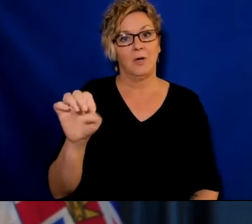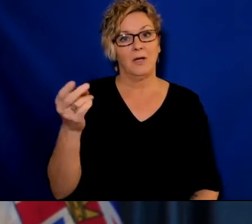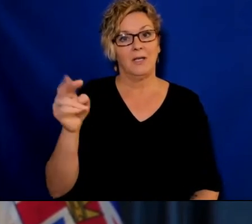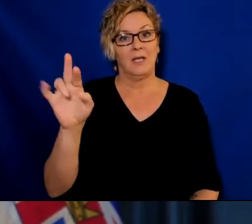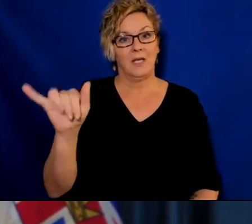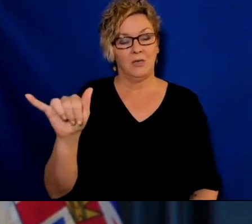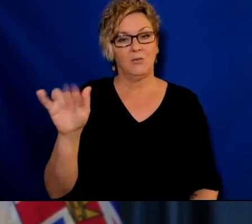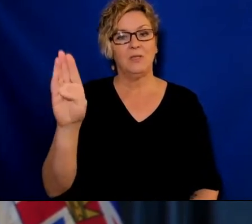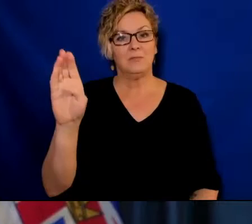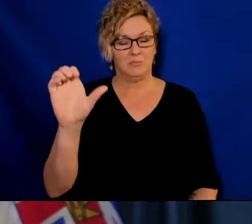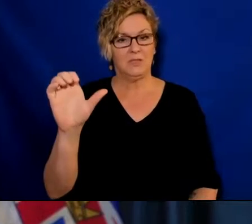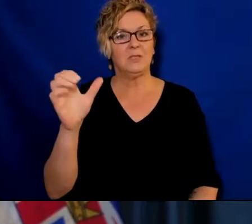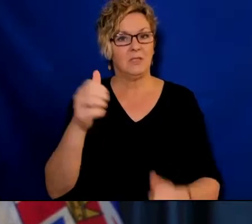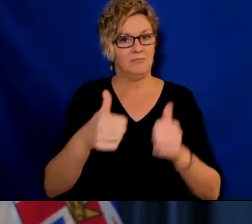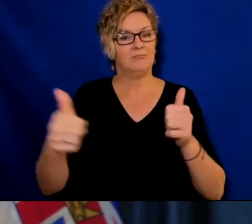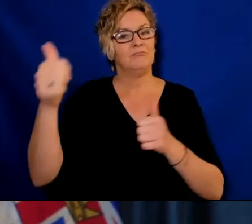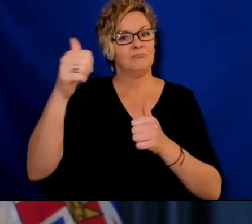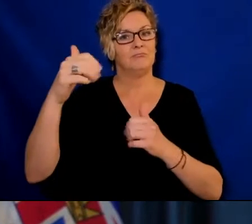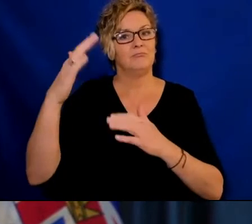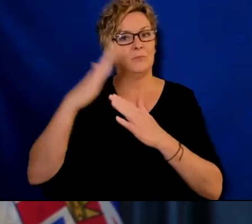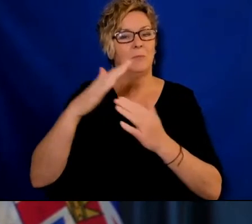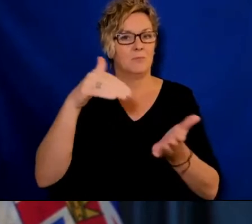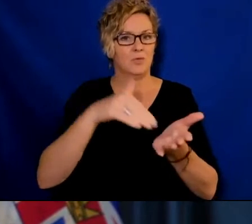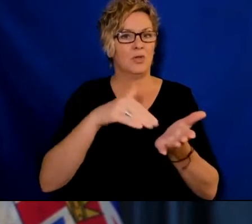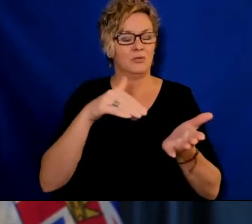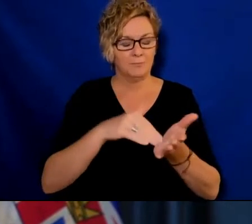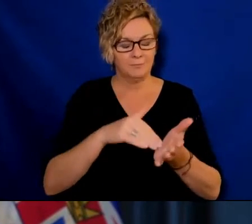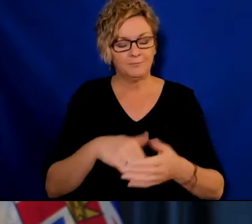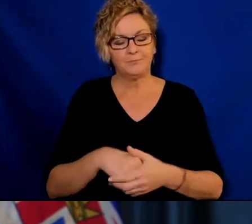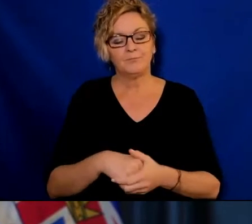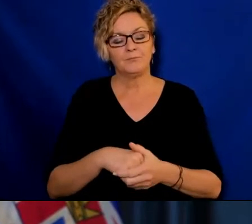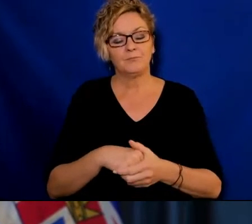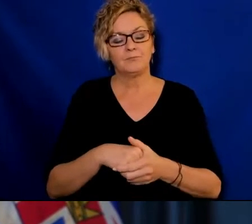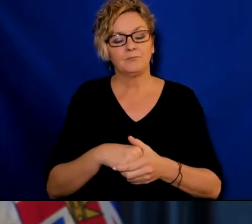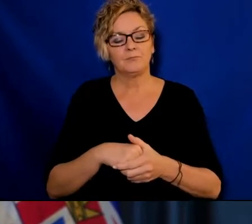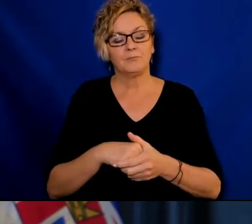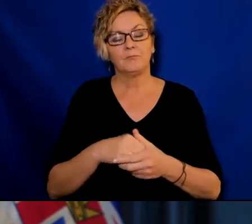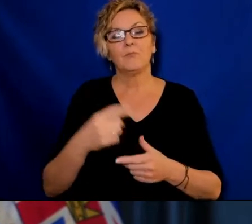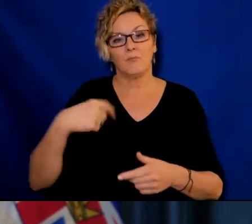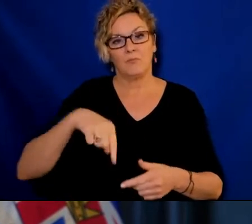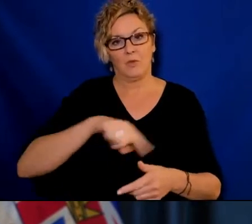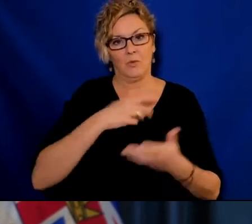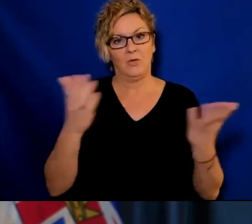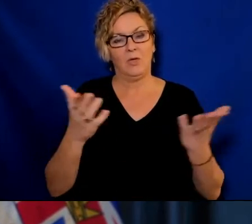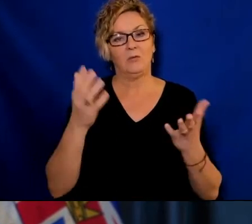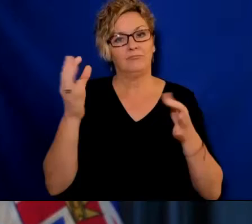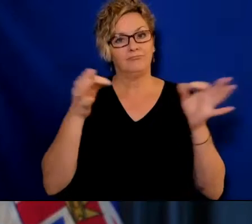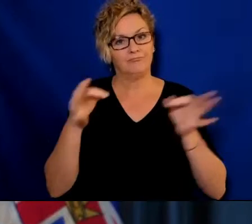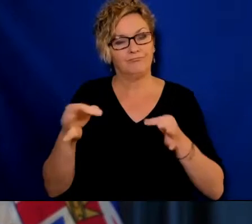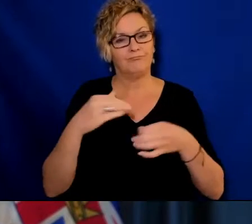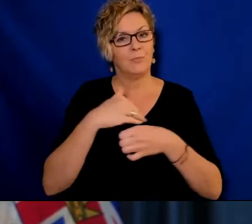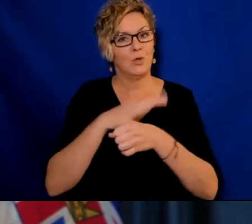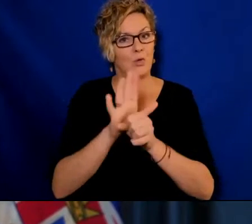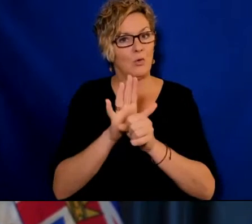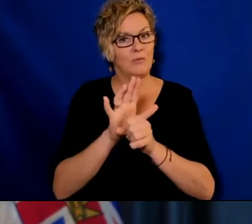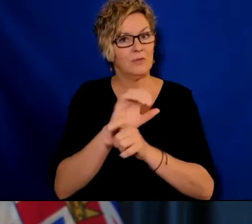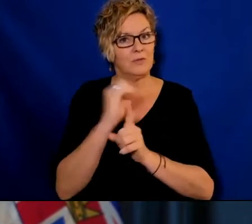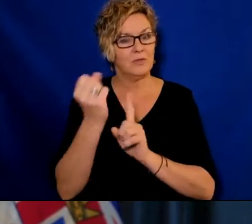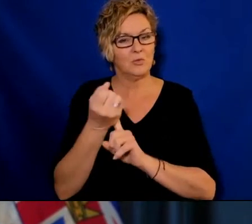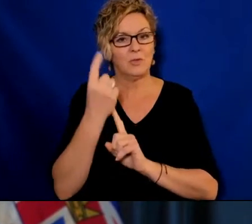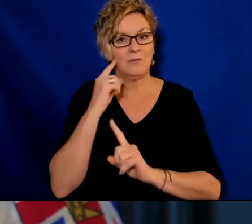is our COVID-19 briefing for British Columbia for Monday, November the 16th. We're honored to be here on the territory